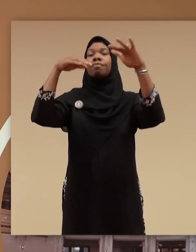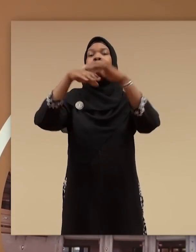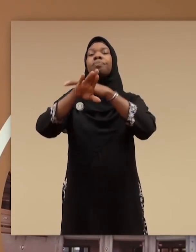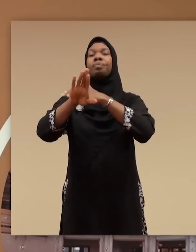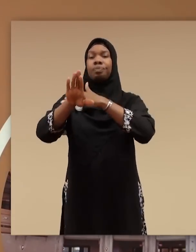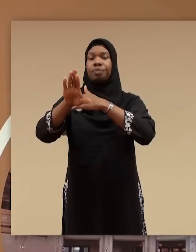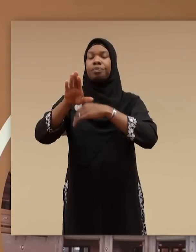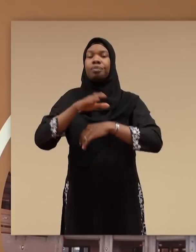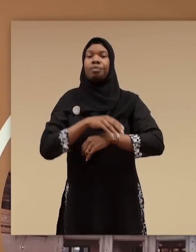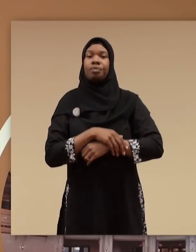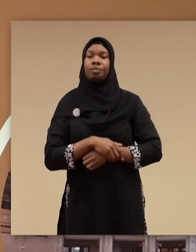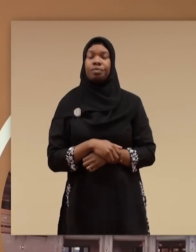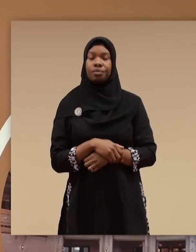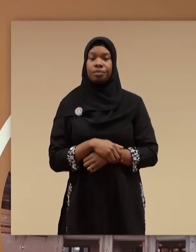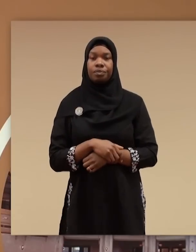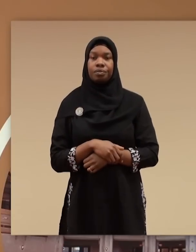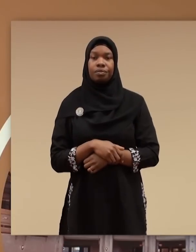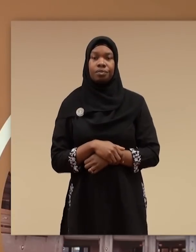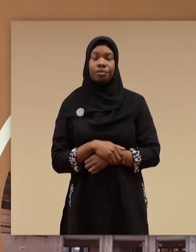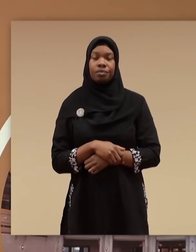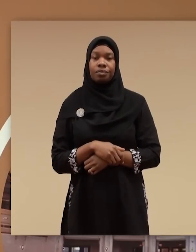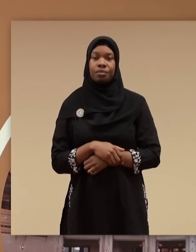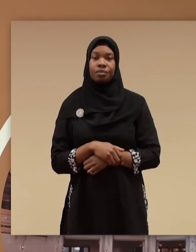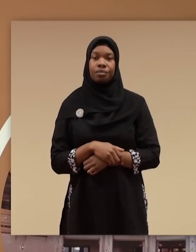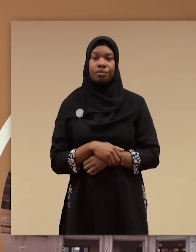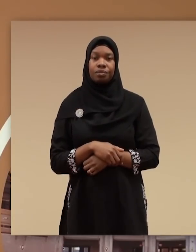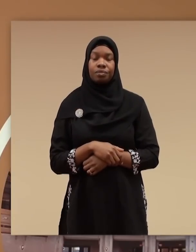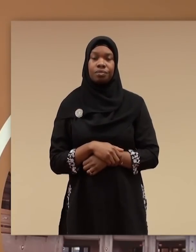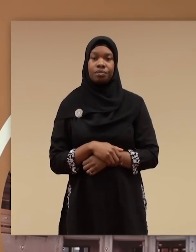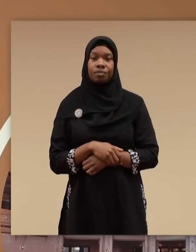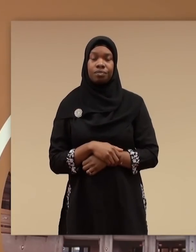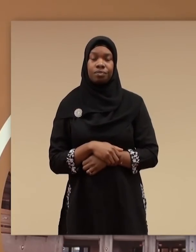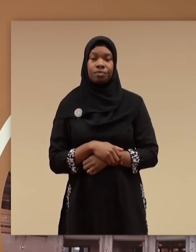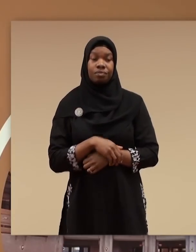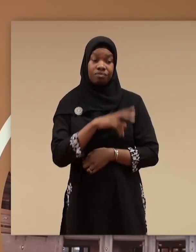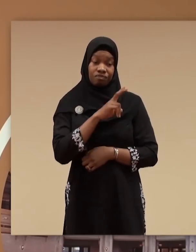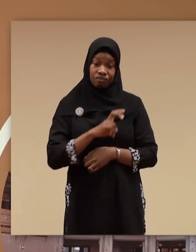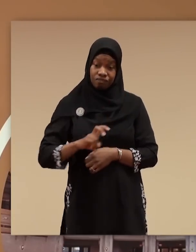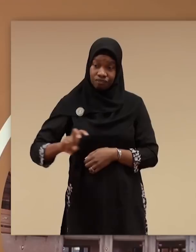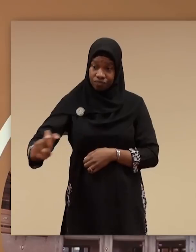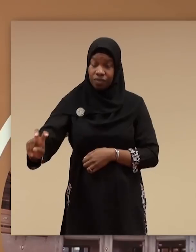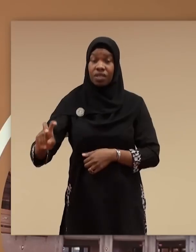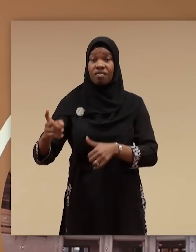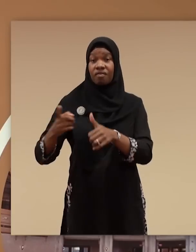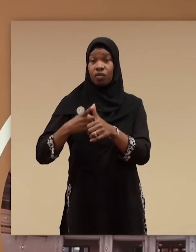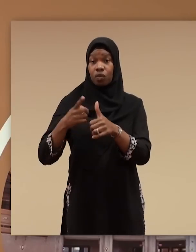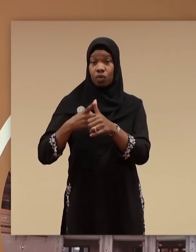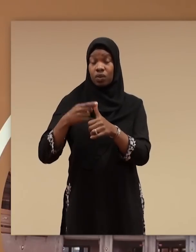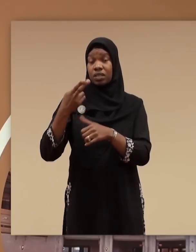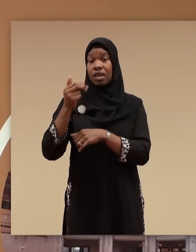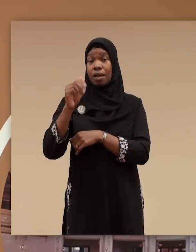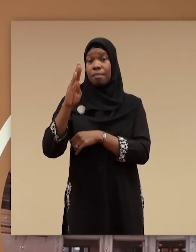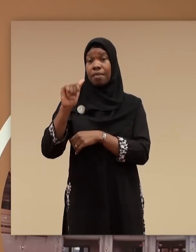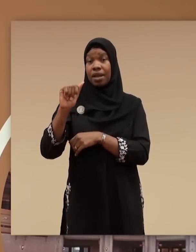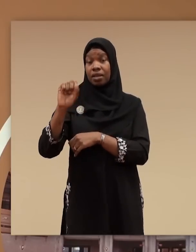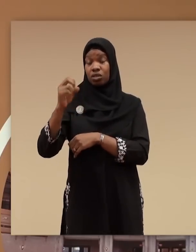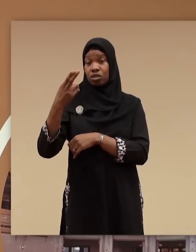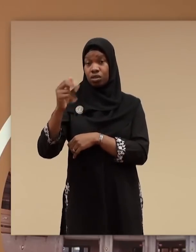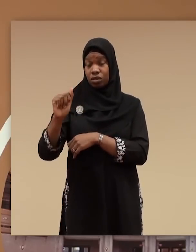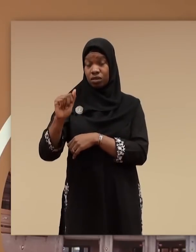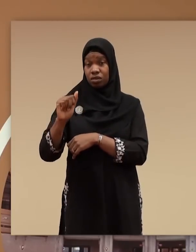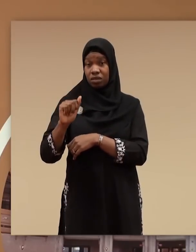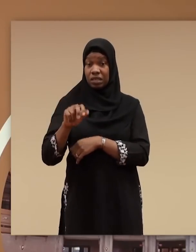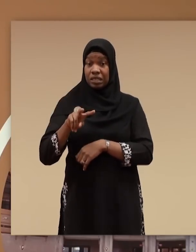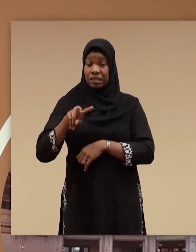Quraysh realized after the first migration to Habasha, the second migration to Habasha, and we mentioned last